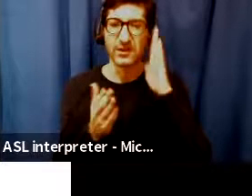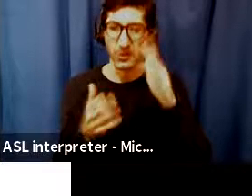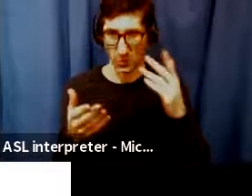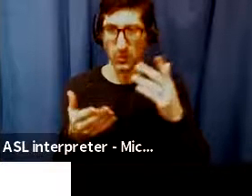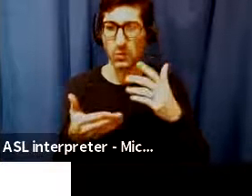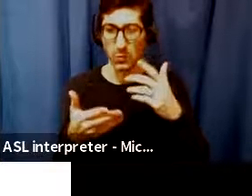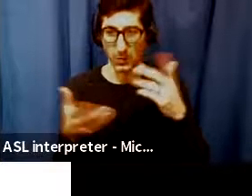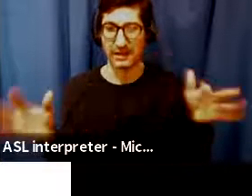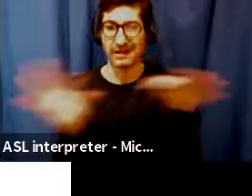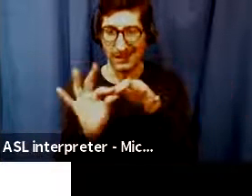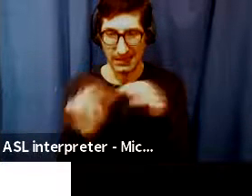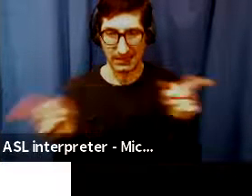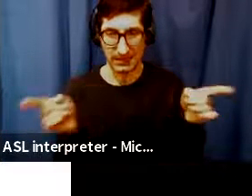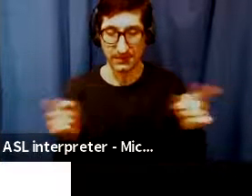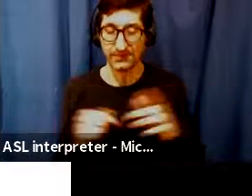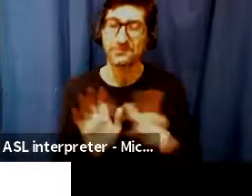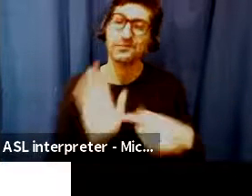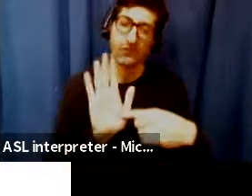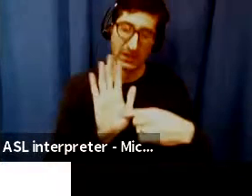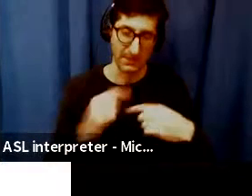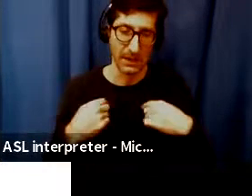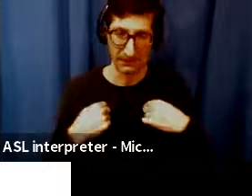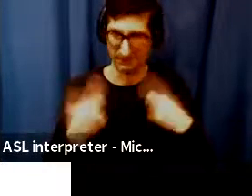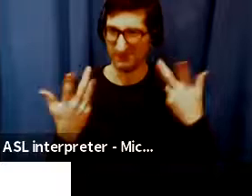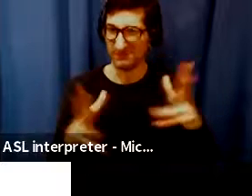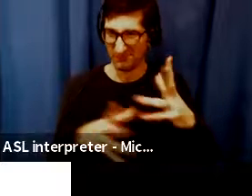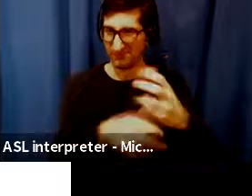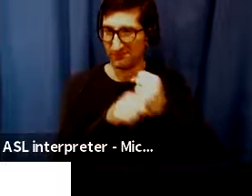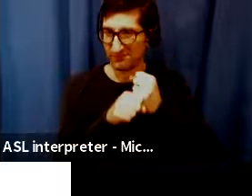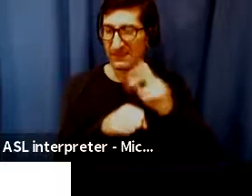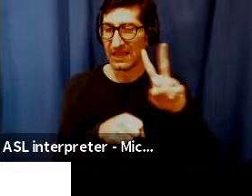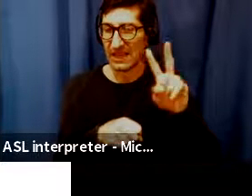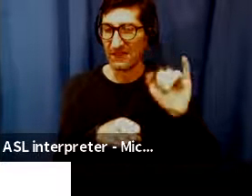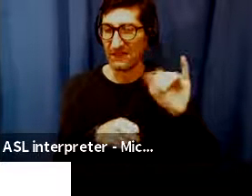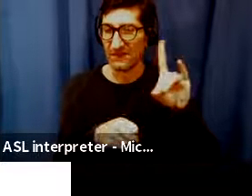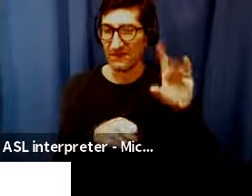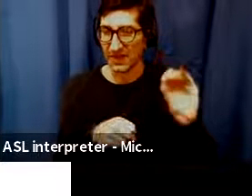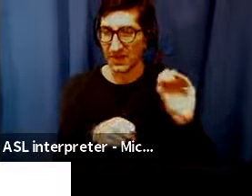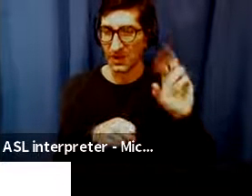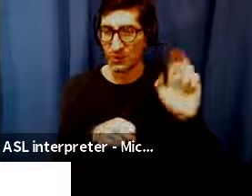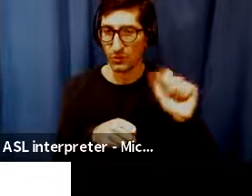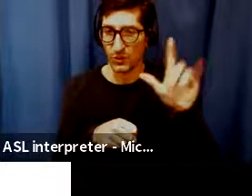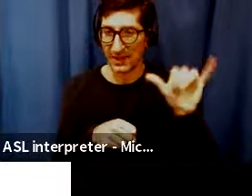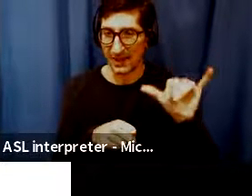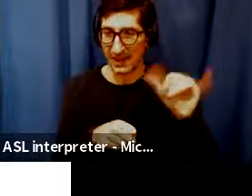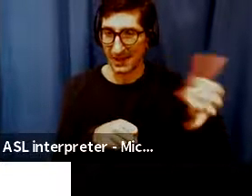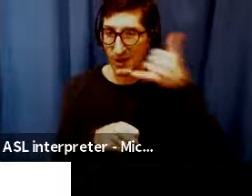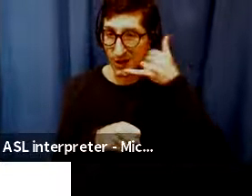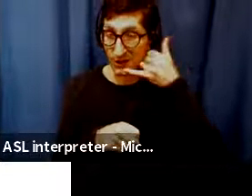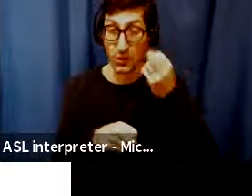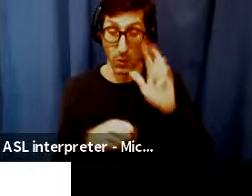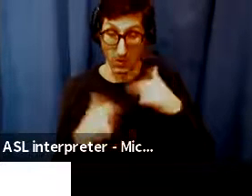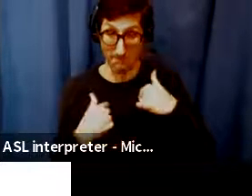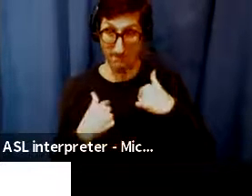have received video calls, and then I've also placed video